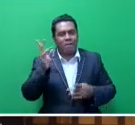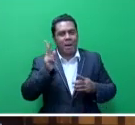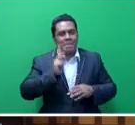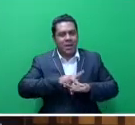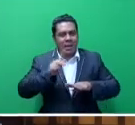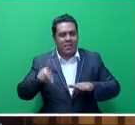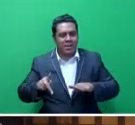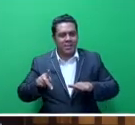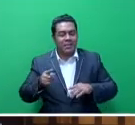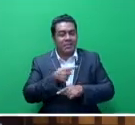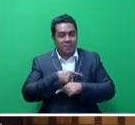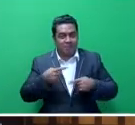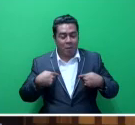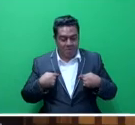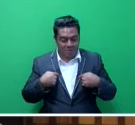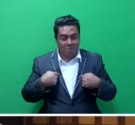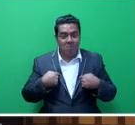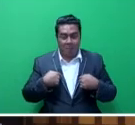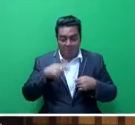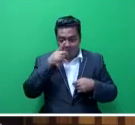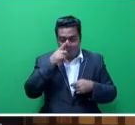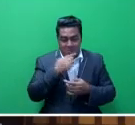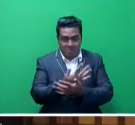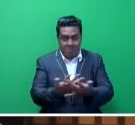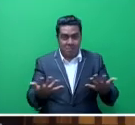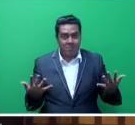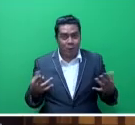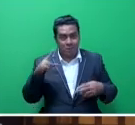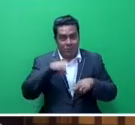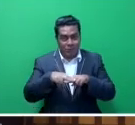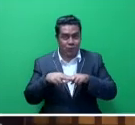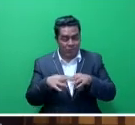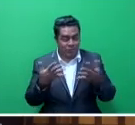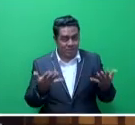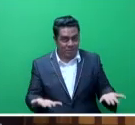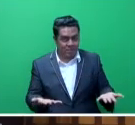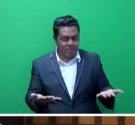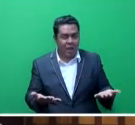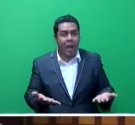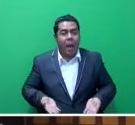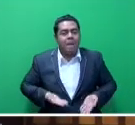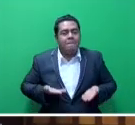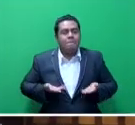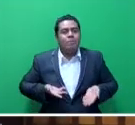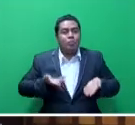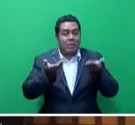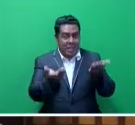fellow Fijians. I present to Parliament and the Fijian people the